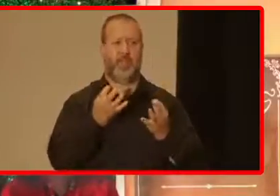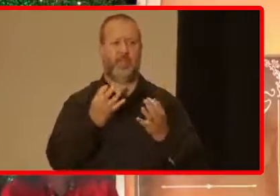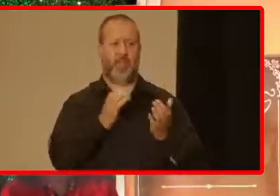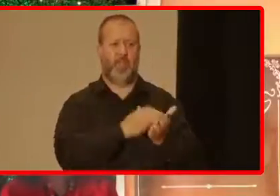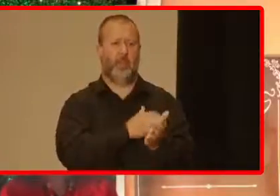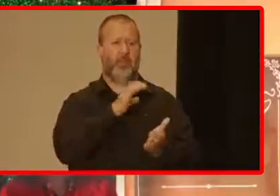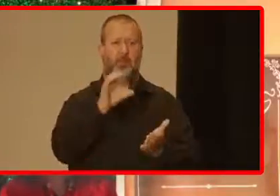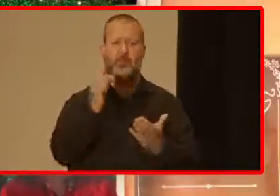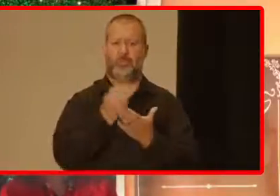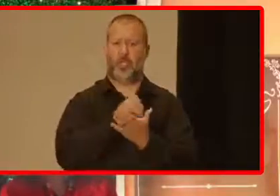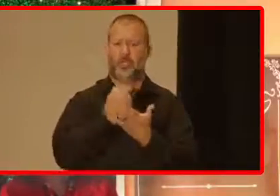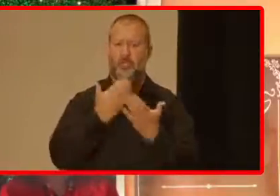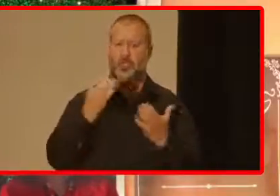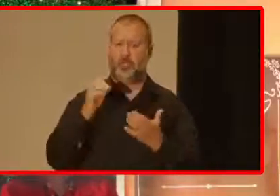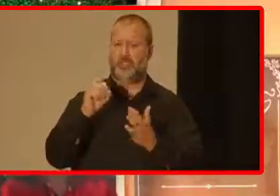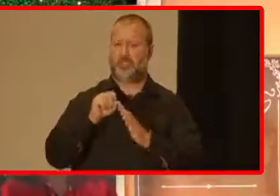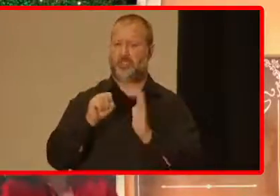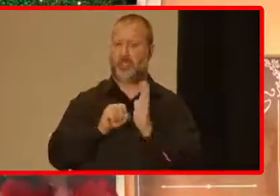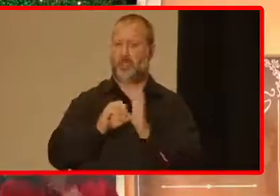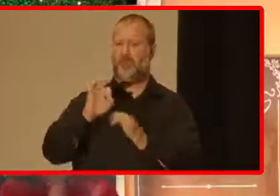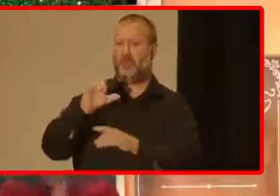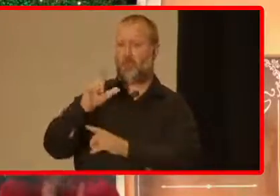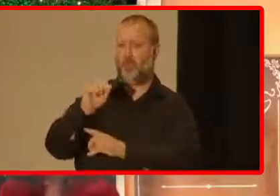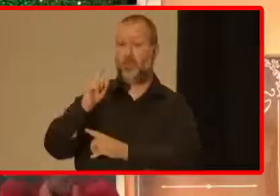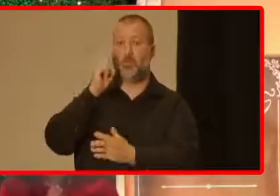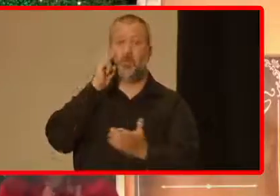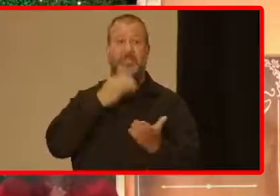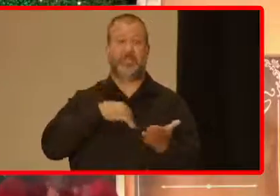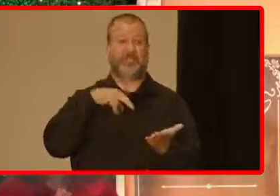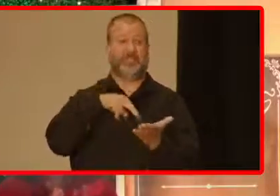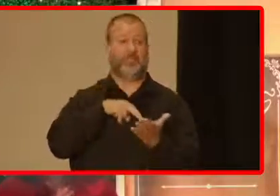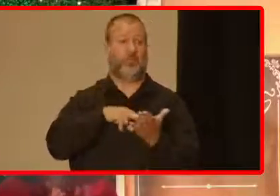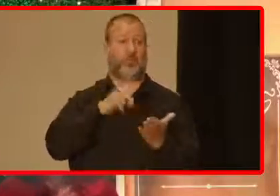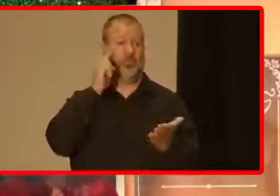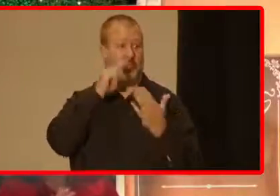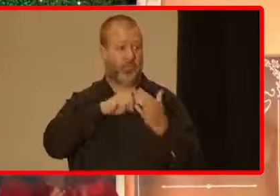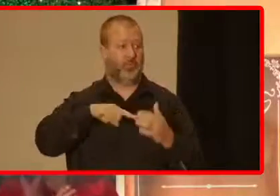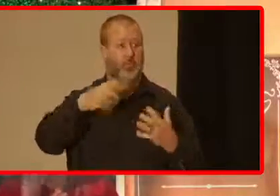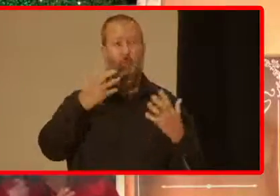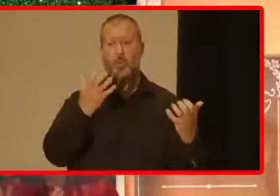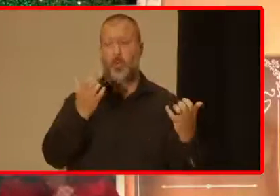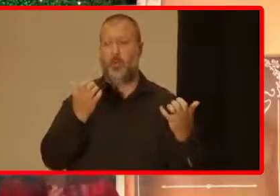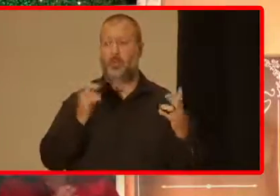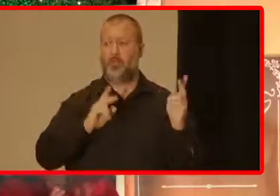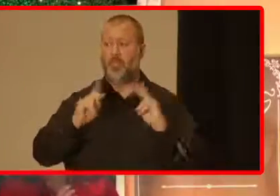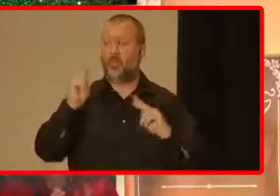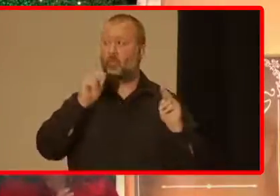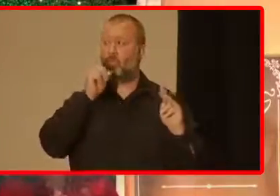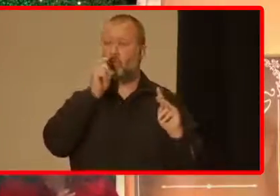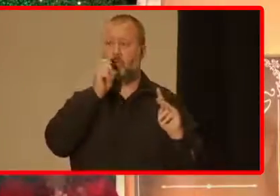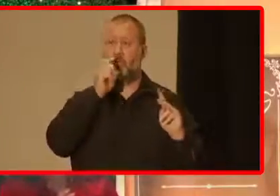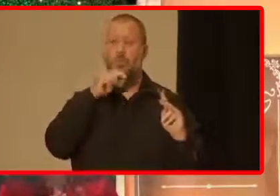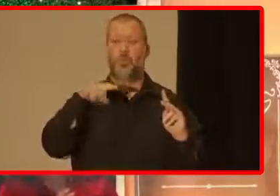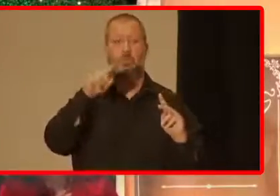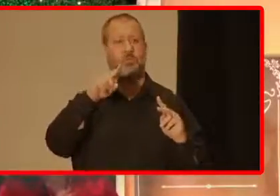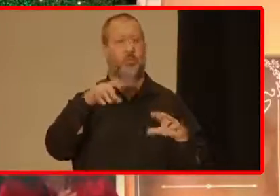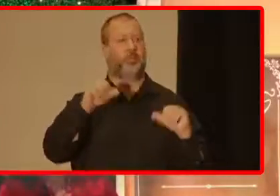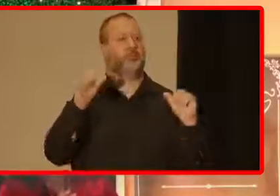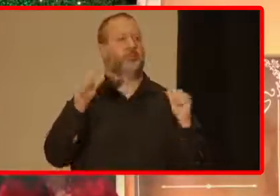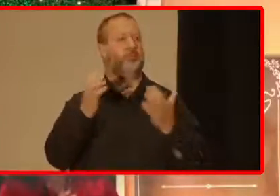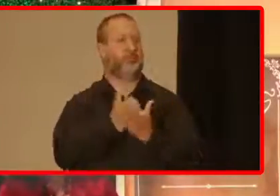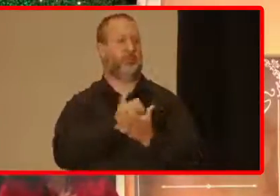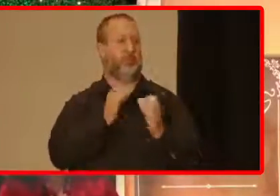empowerment scholarships here in the state of Florida? If you could stand up, we should recognize our folks that are taking part in